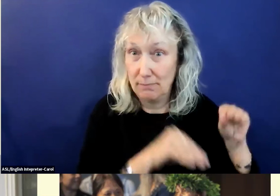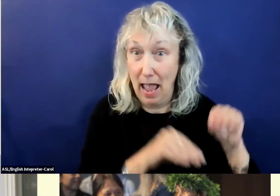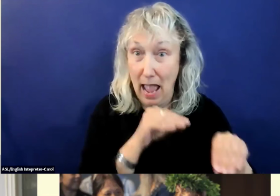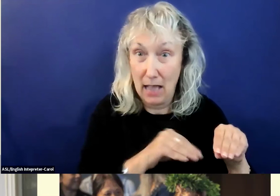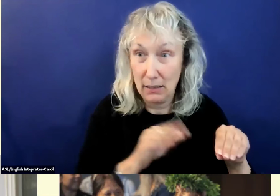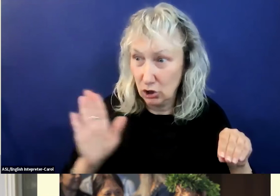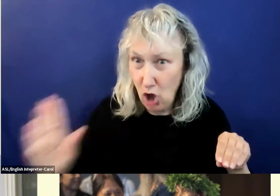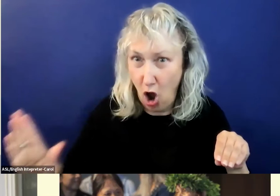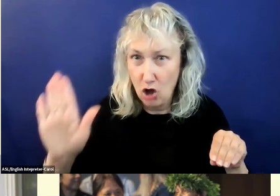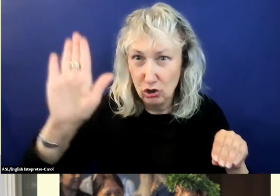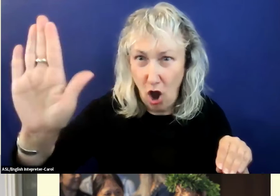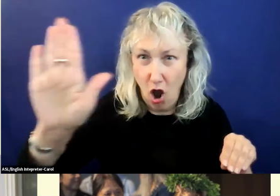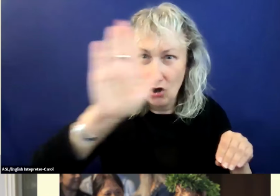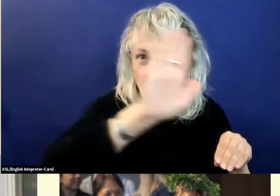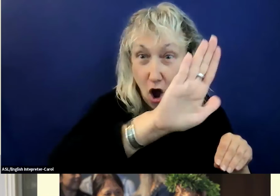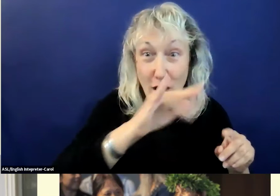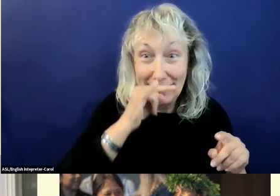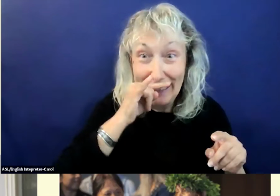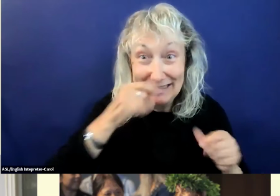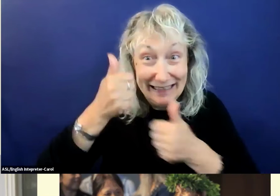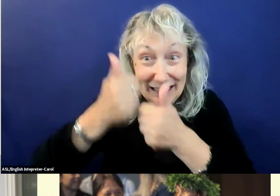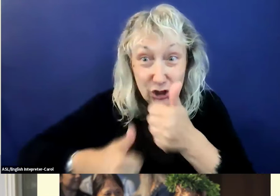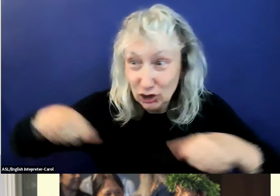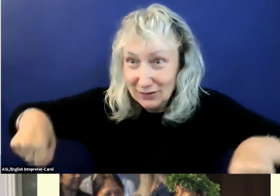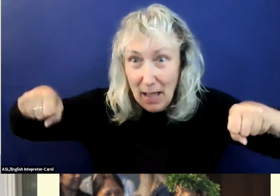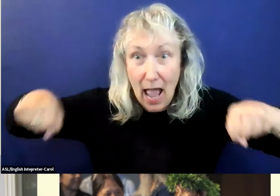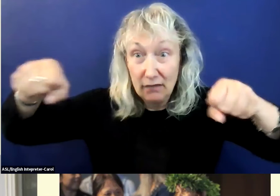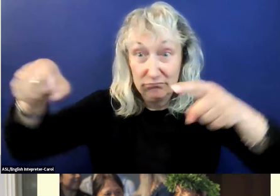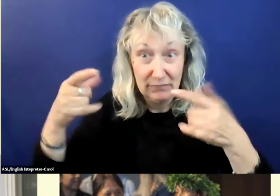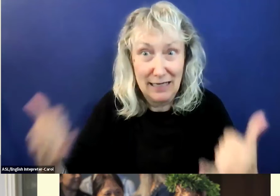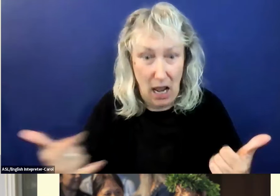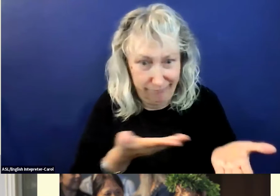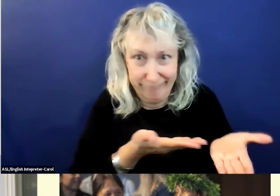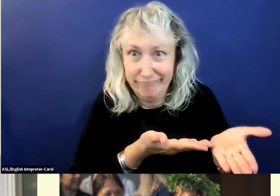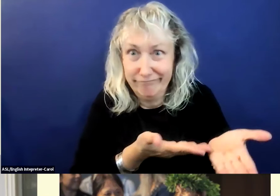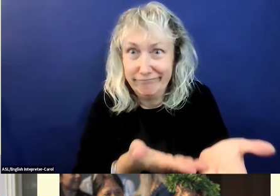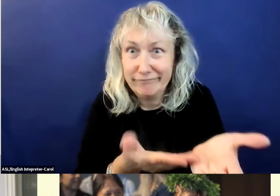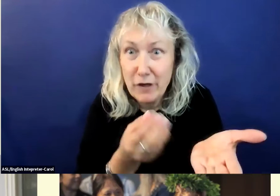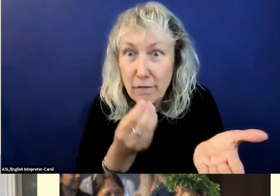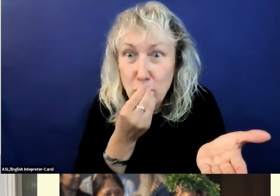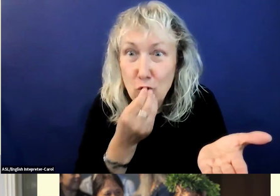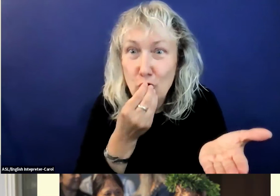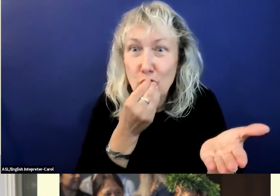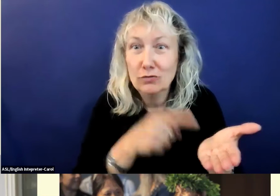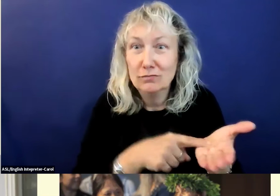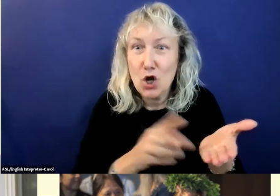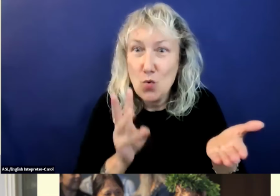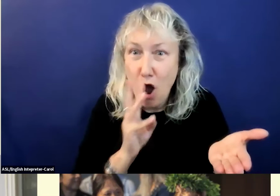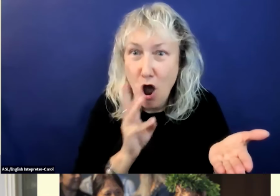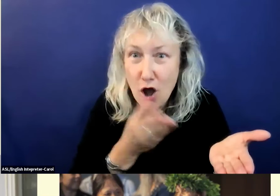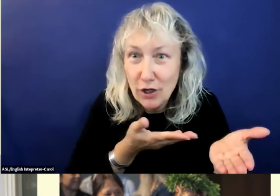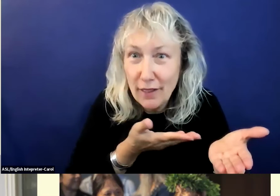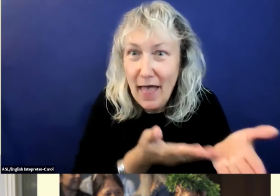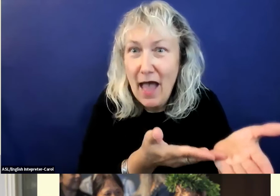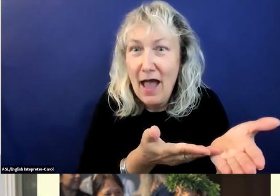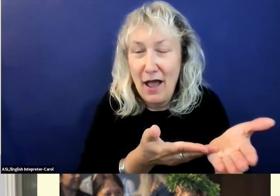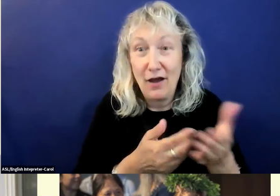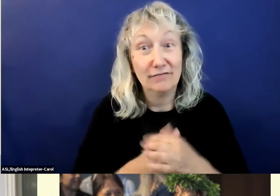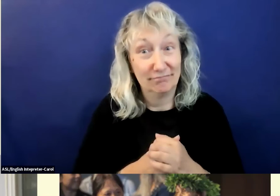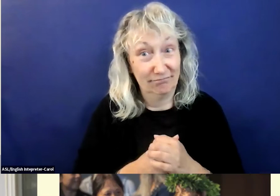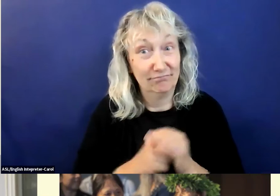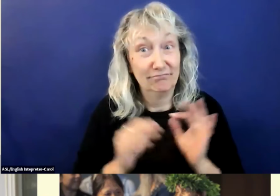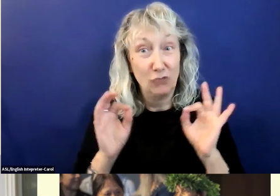kids, saved them from going hungry, thirsty, and all of that. And the last stories that I want